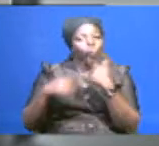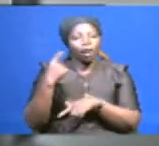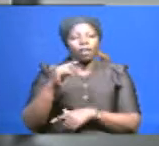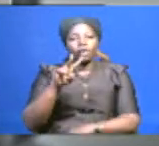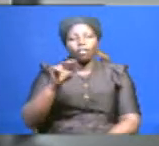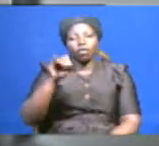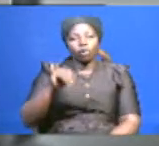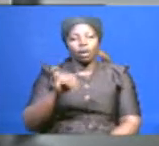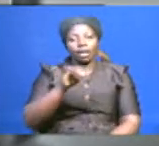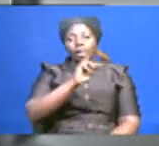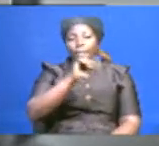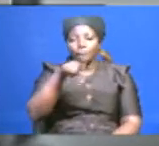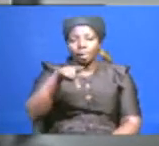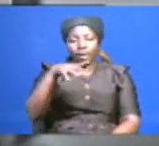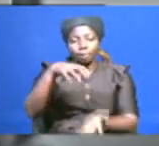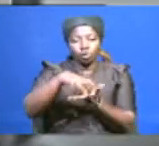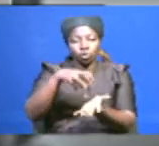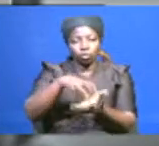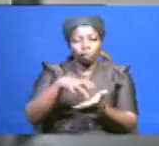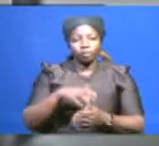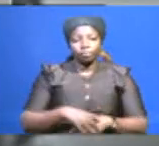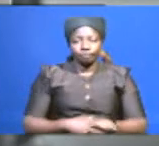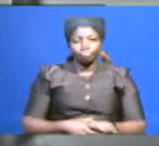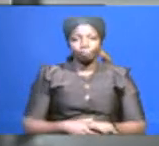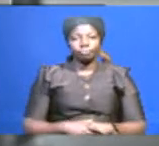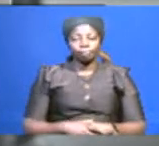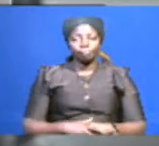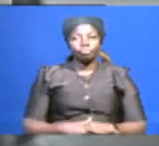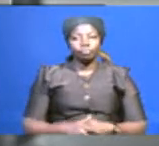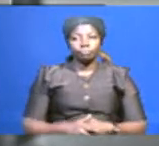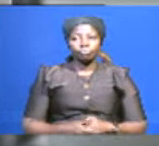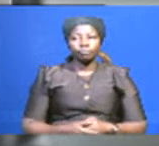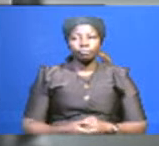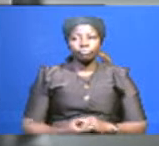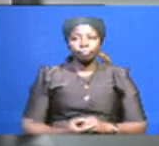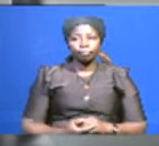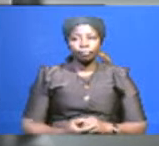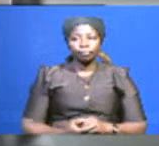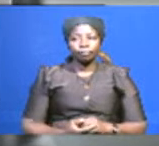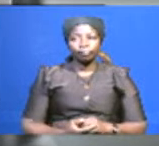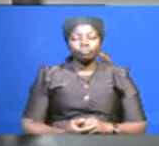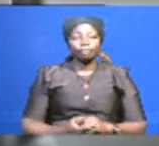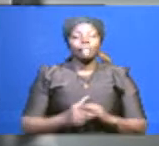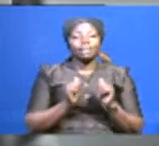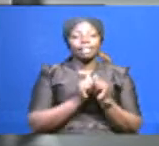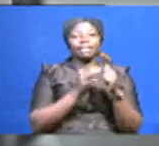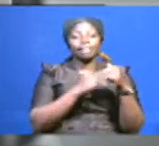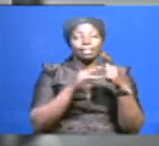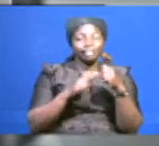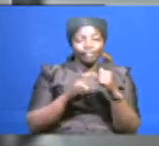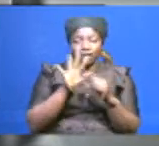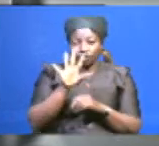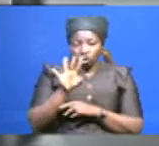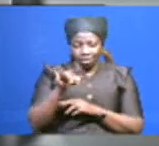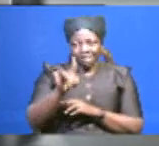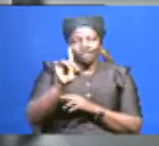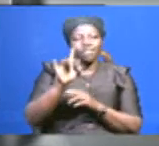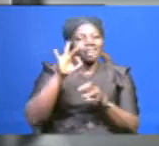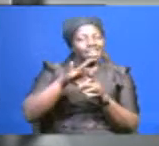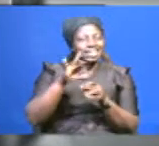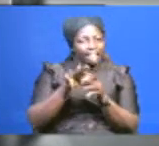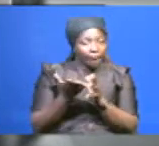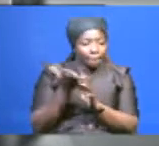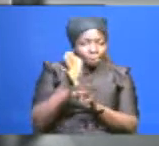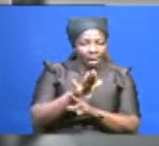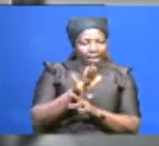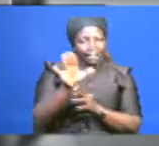seat. In 1974, he was re-elected and